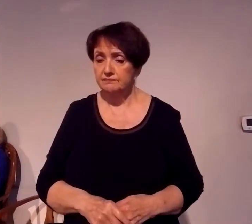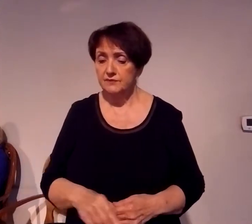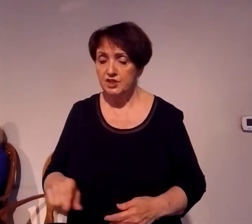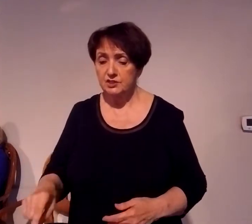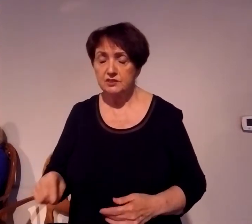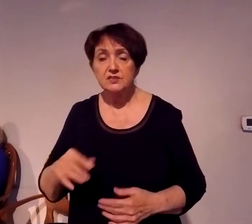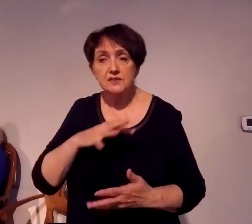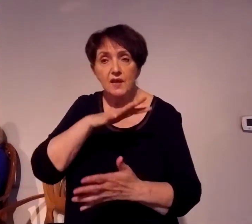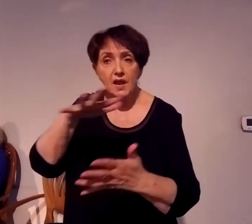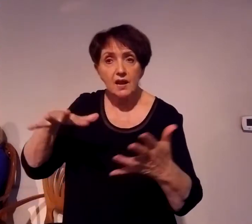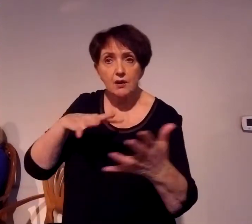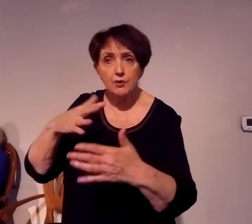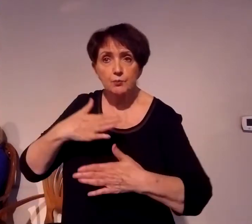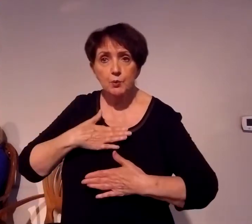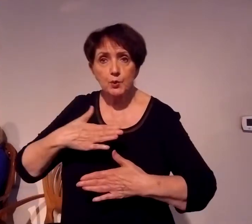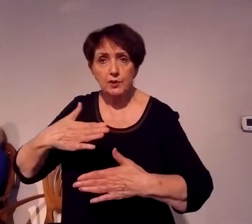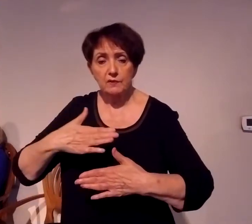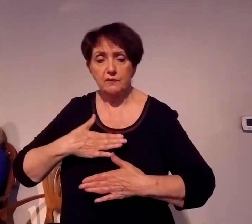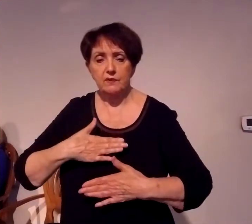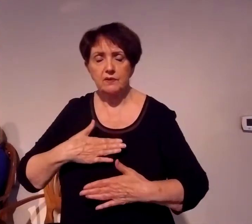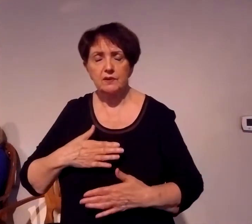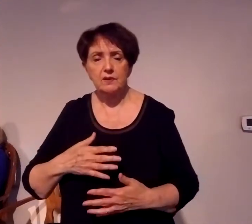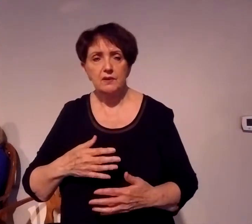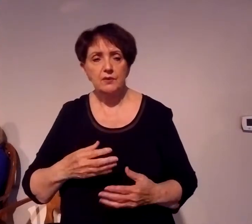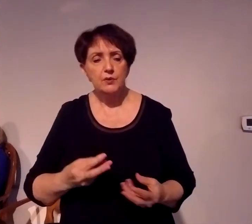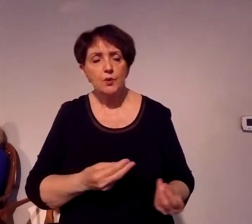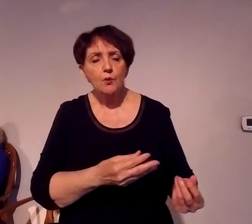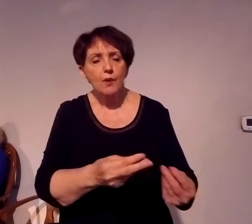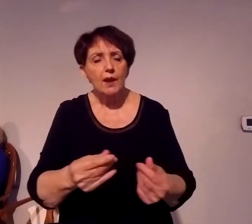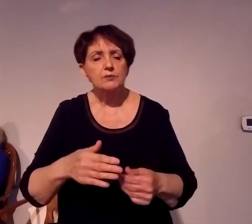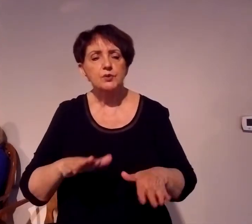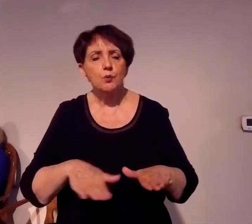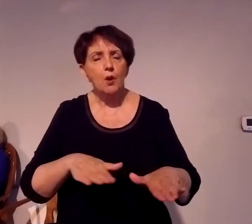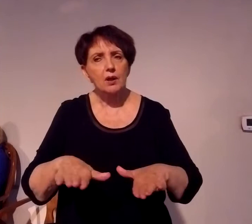you breathe. She is the ground you walk upon.